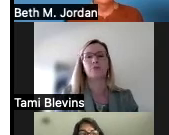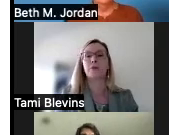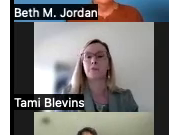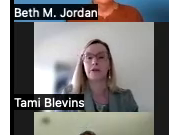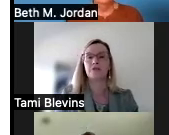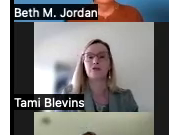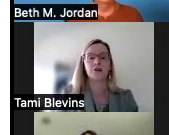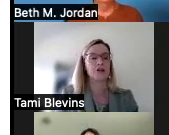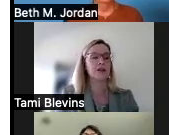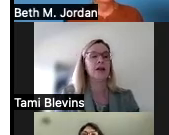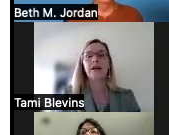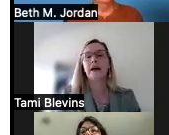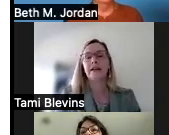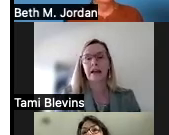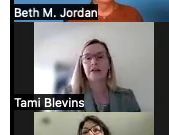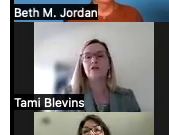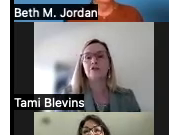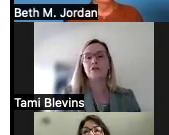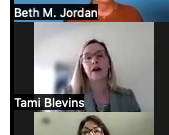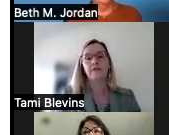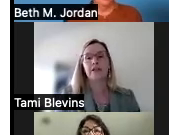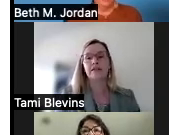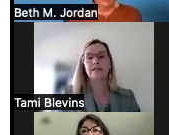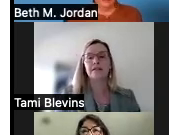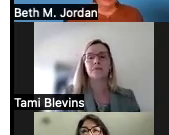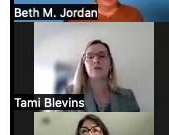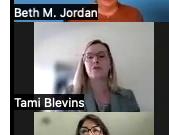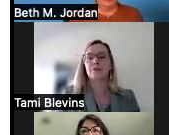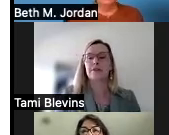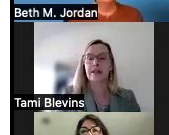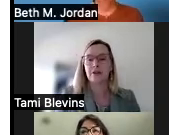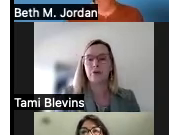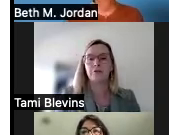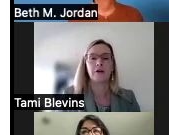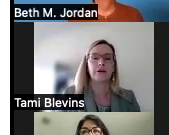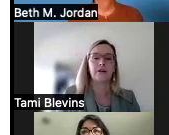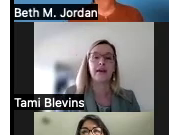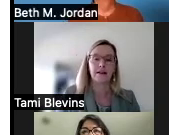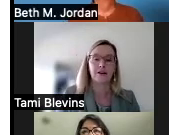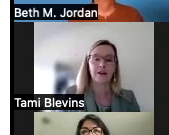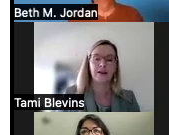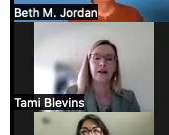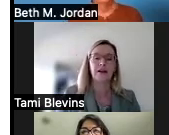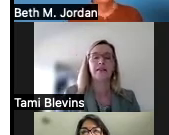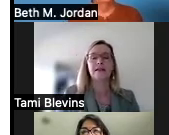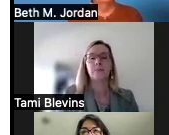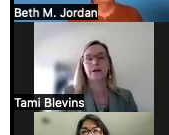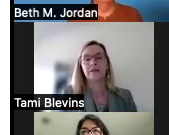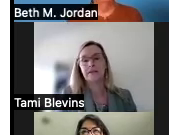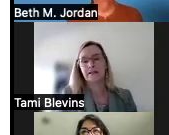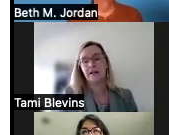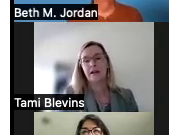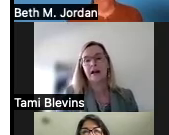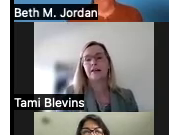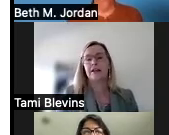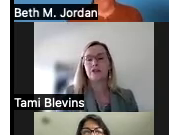persons, or property destruction. Again, these youth still have needs. So there's some exciting work going on in that area. And last but not